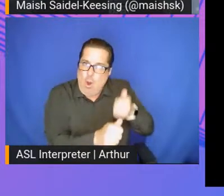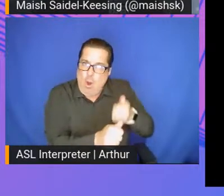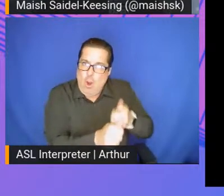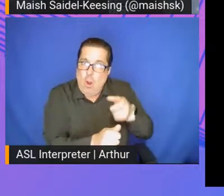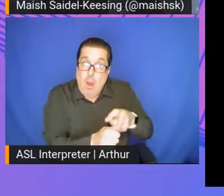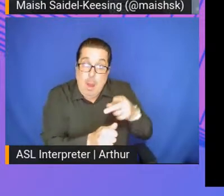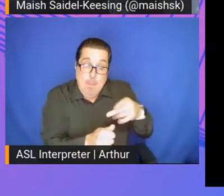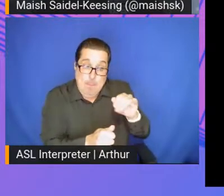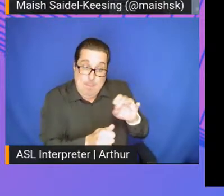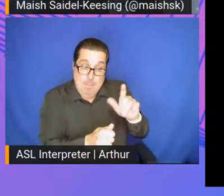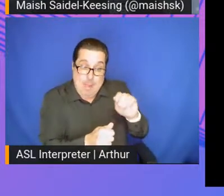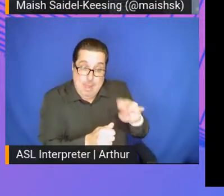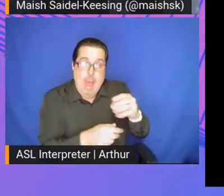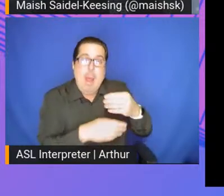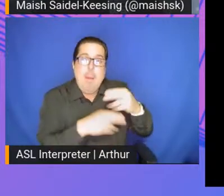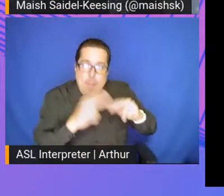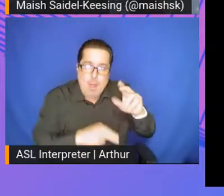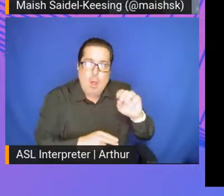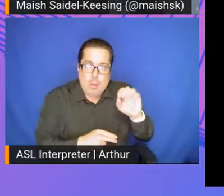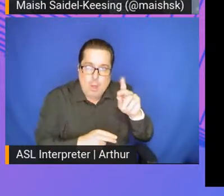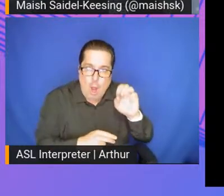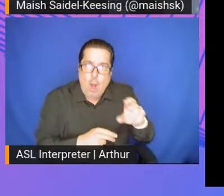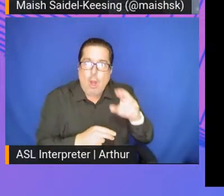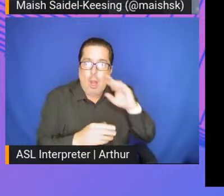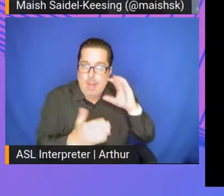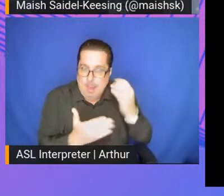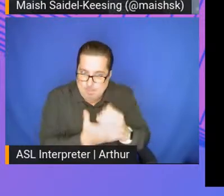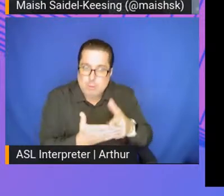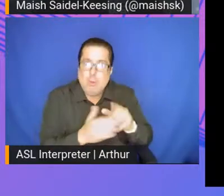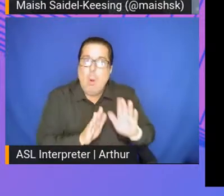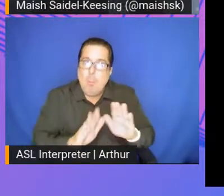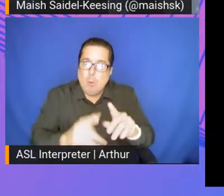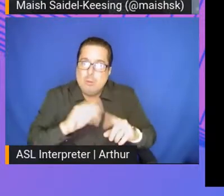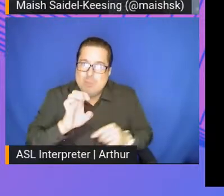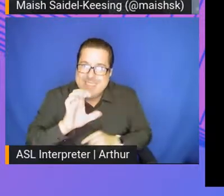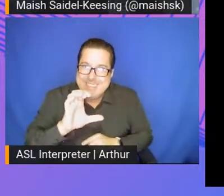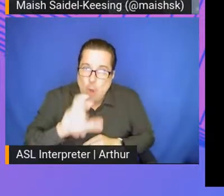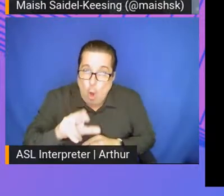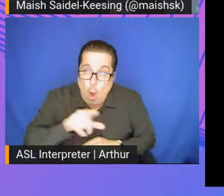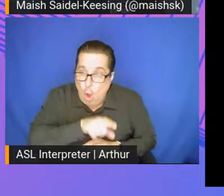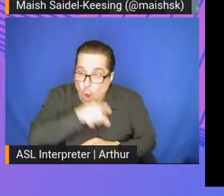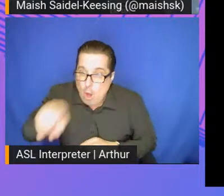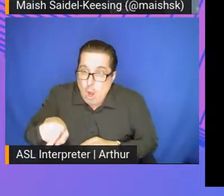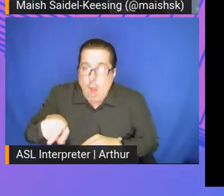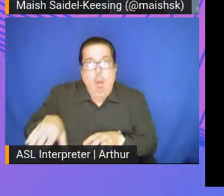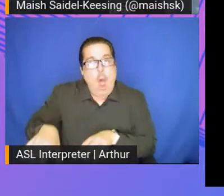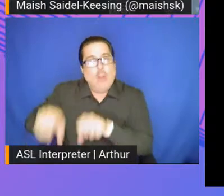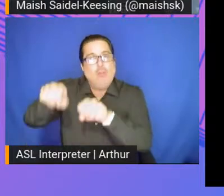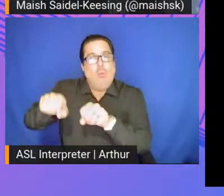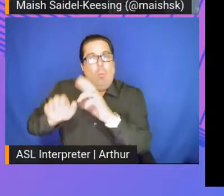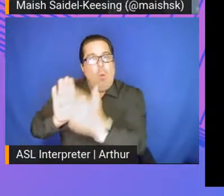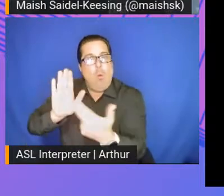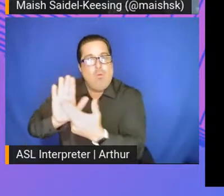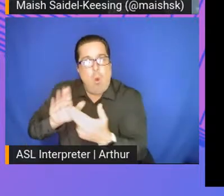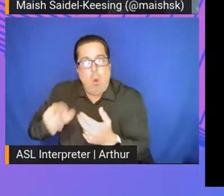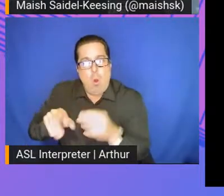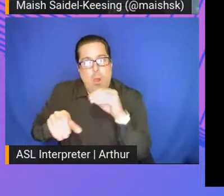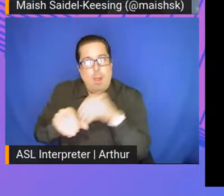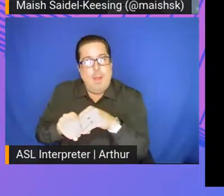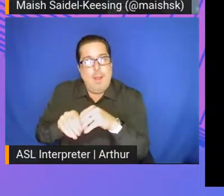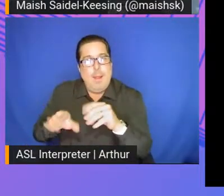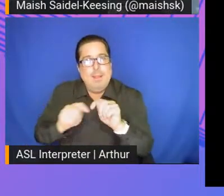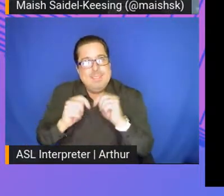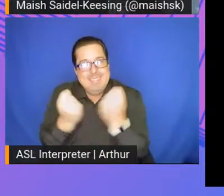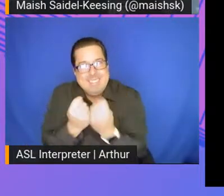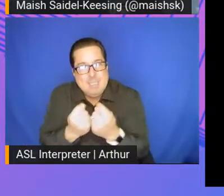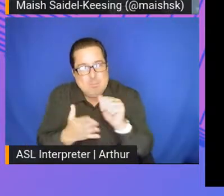build the Docker image, push it to ECR, and then assume a role into the Teams